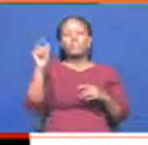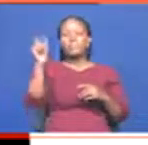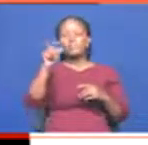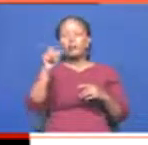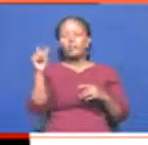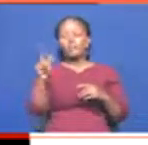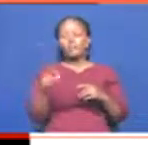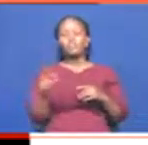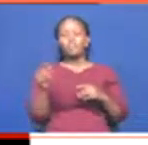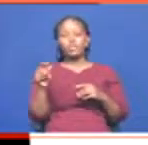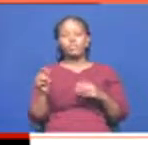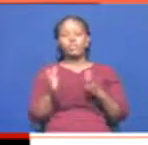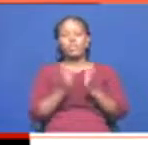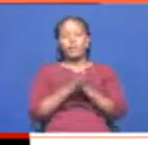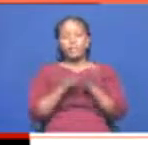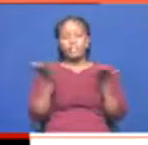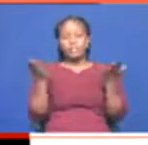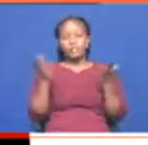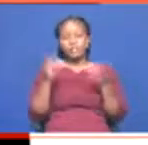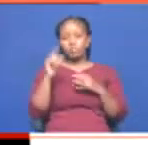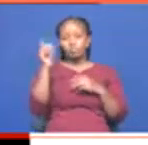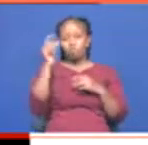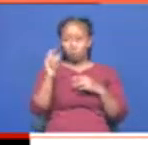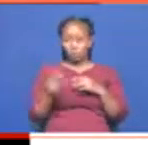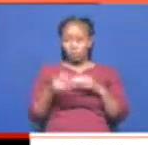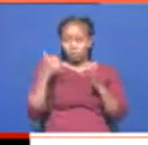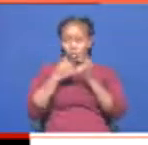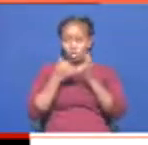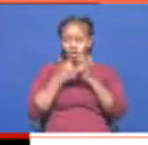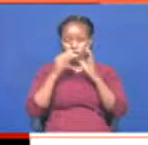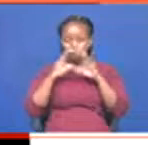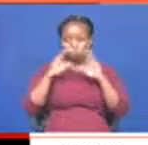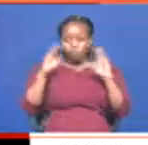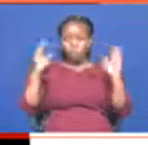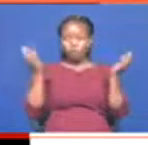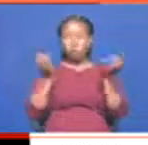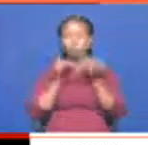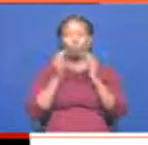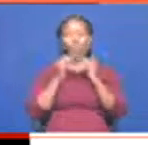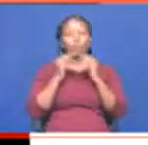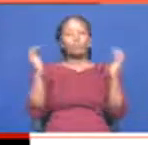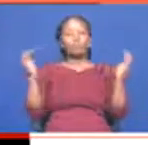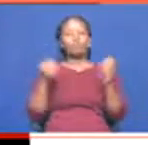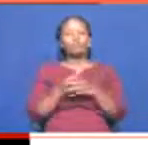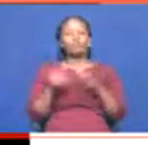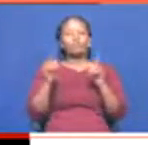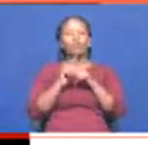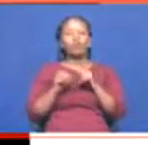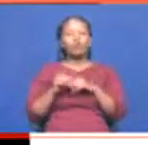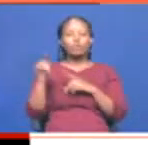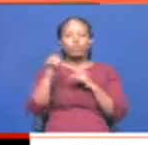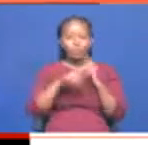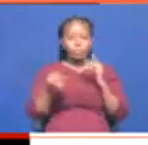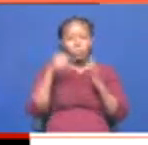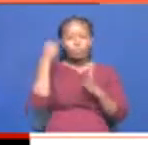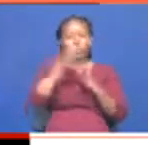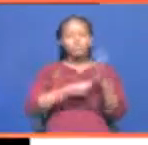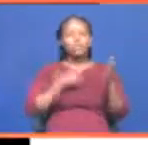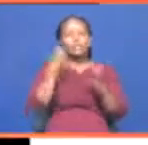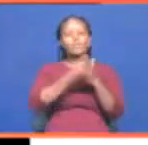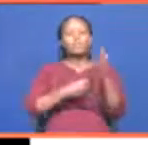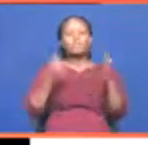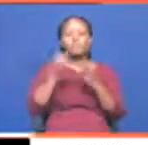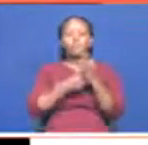and continental, including global levels. We shall also champion the shift to outcome-based